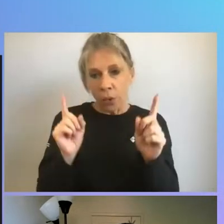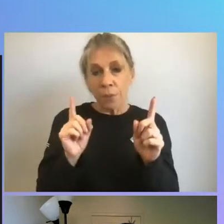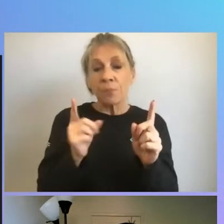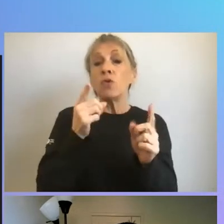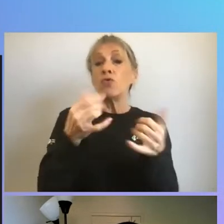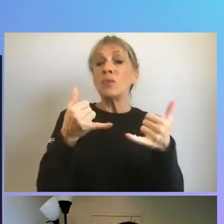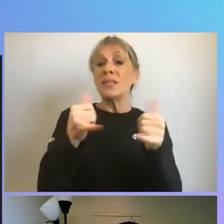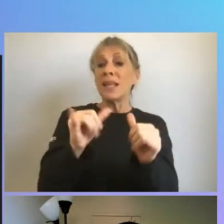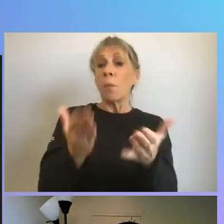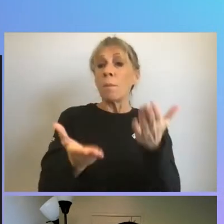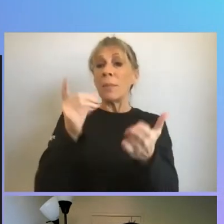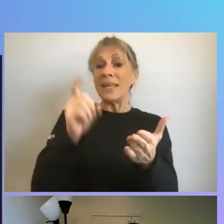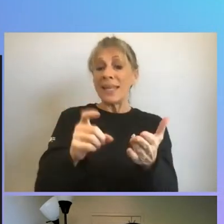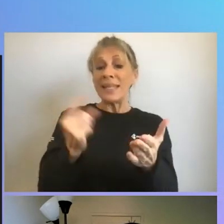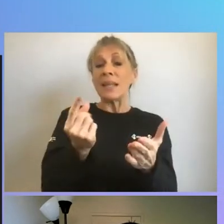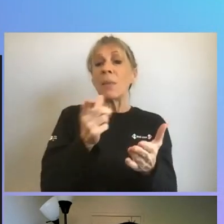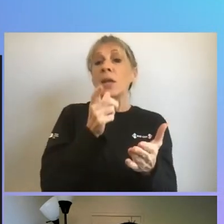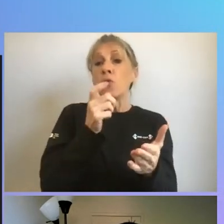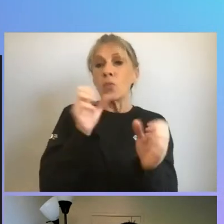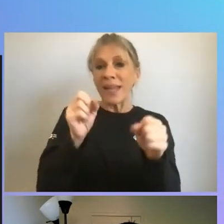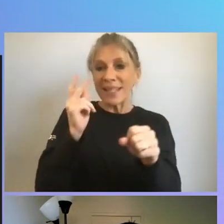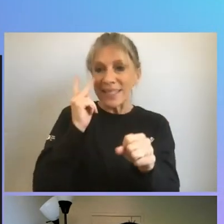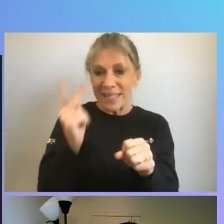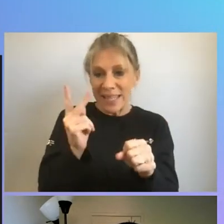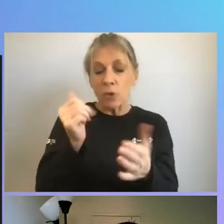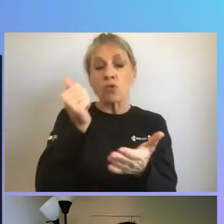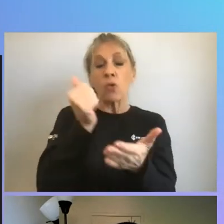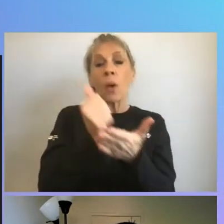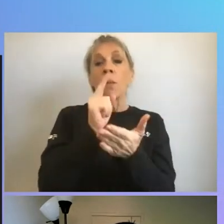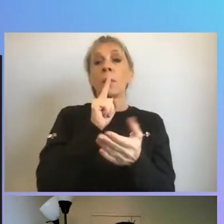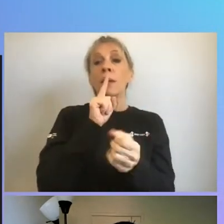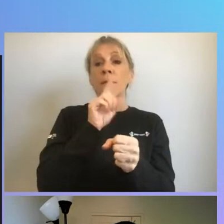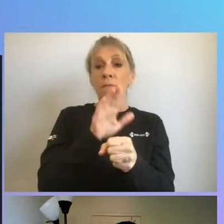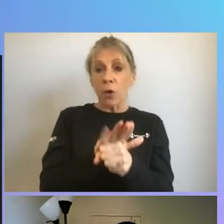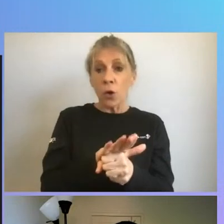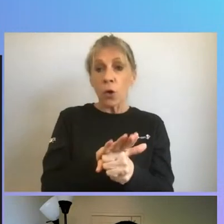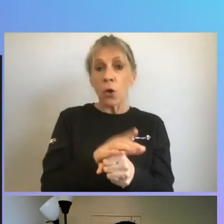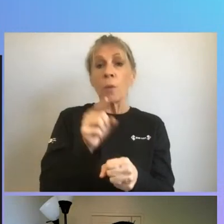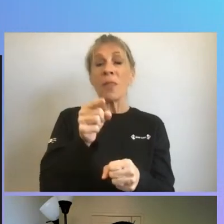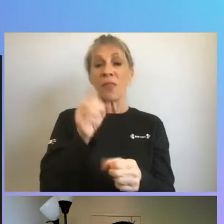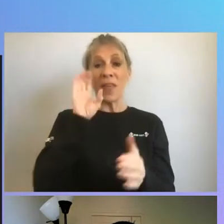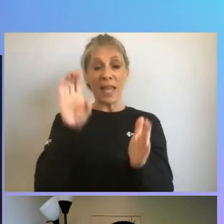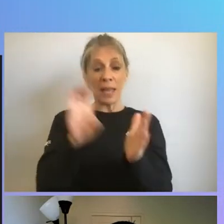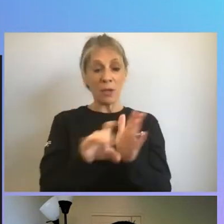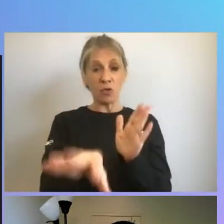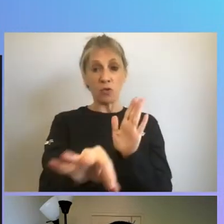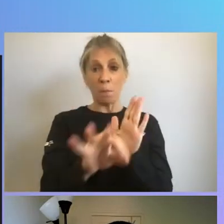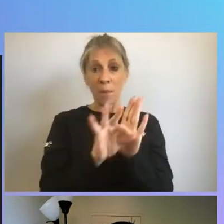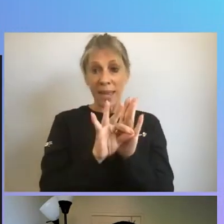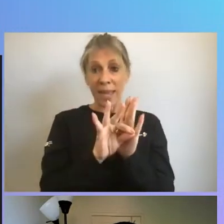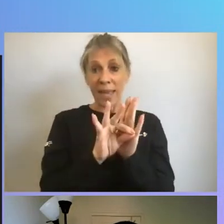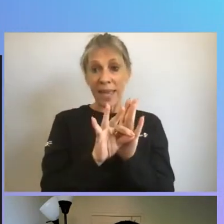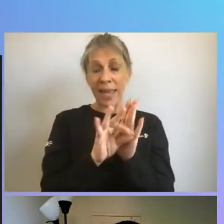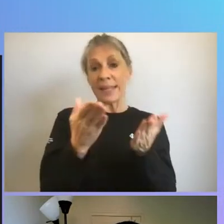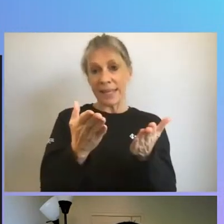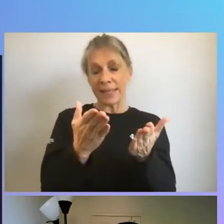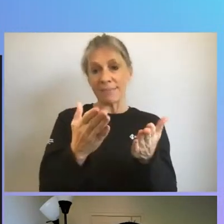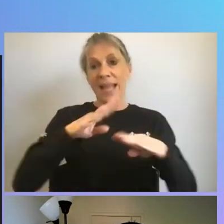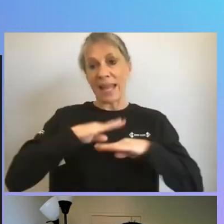need someone who's cited to help confirm that the image that you've selected is indeed meeting your